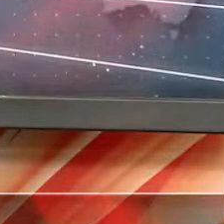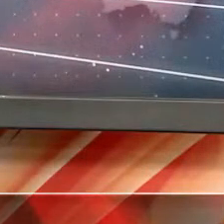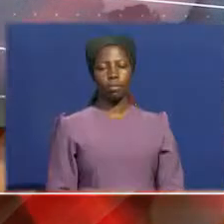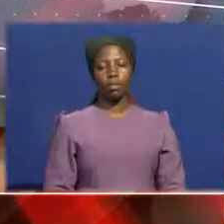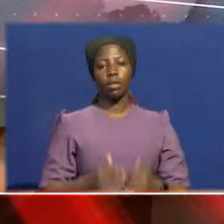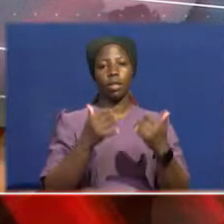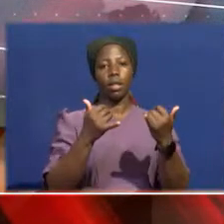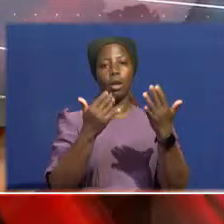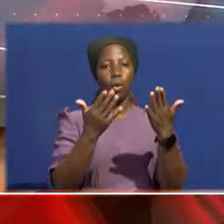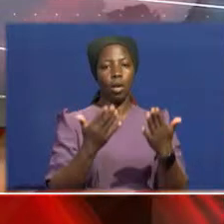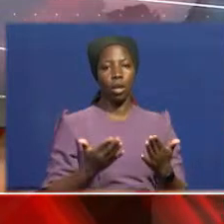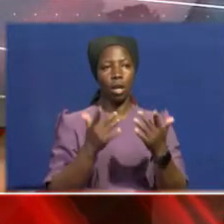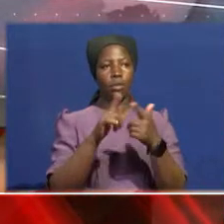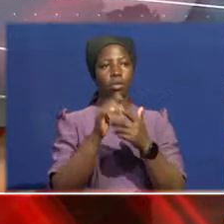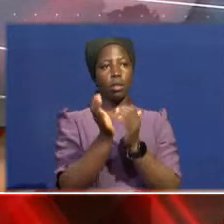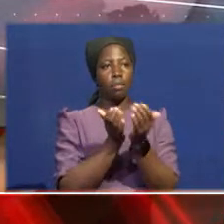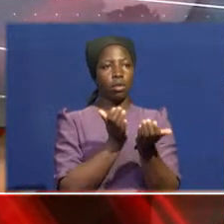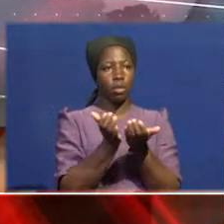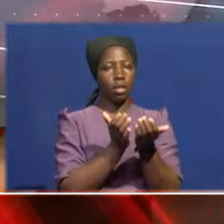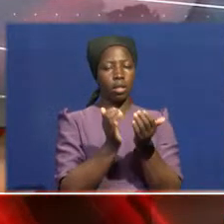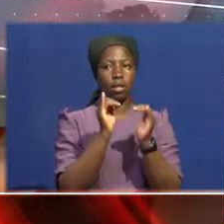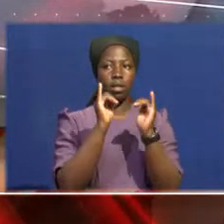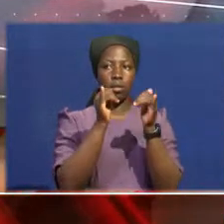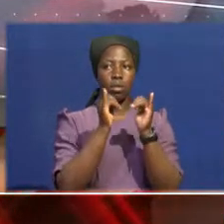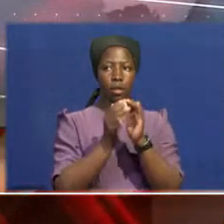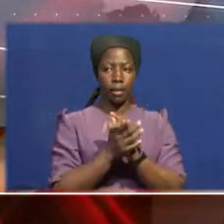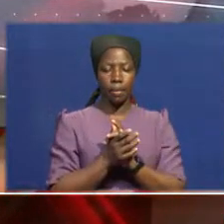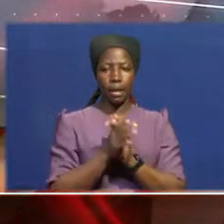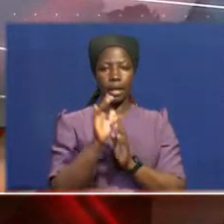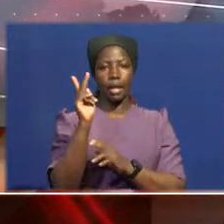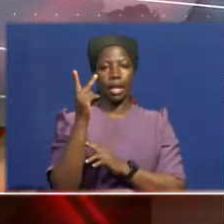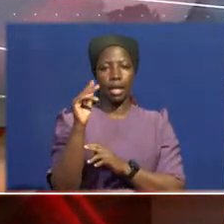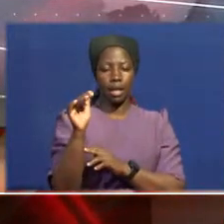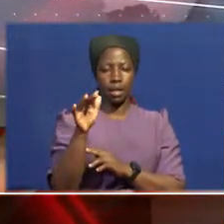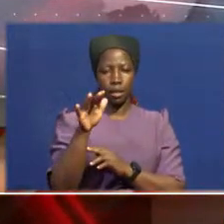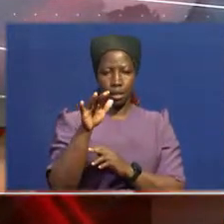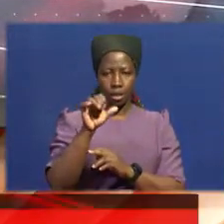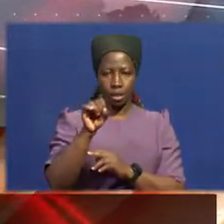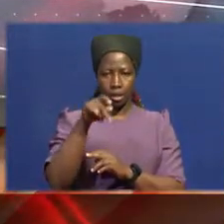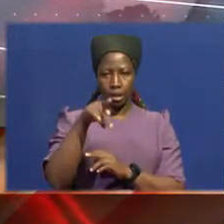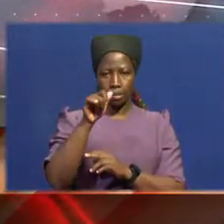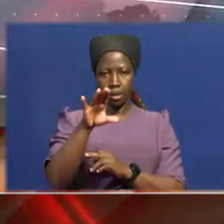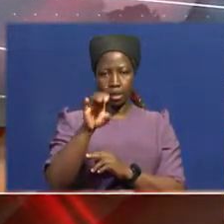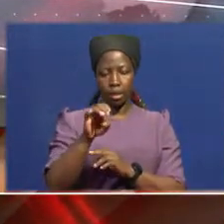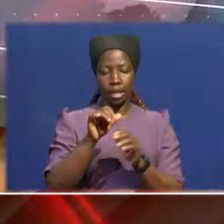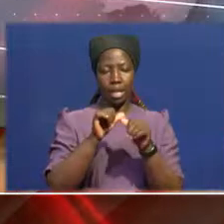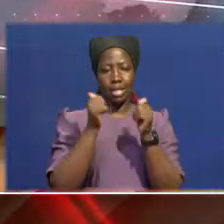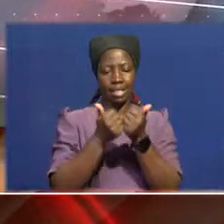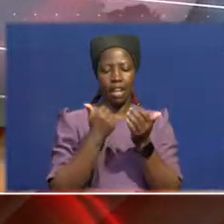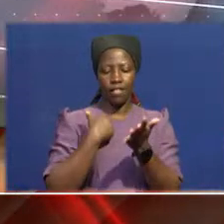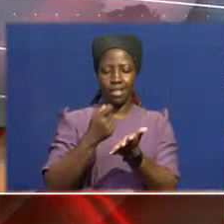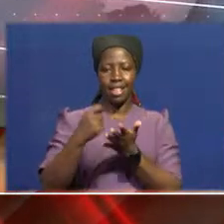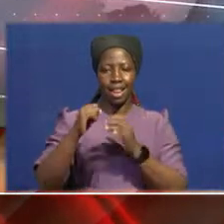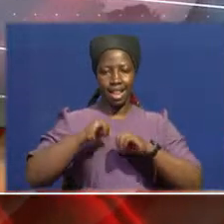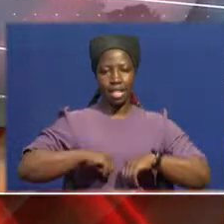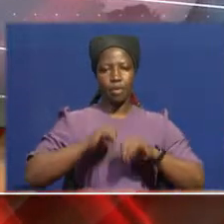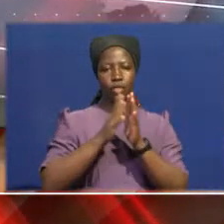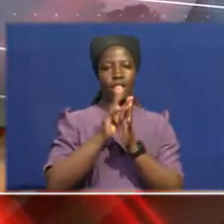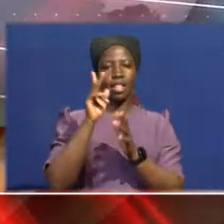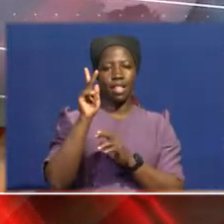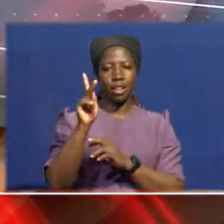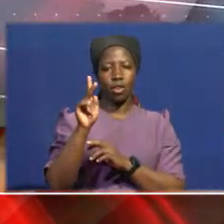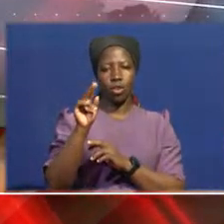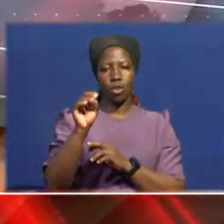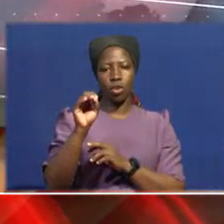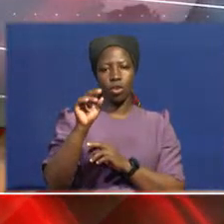And now welcome to the world of business. The Kenya Space Agency has signed a deal with Konza Technopolis to use a data center for